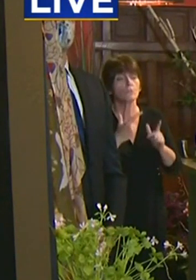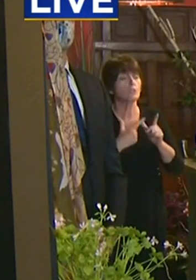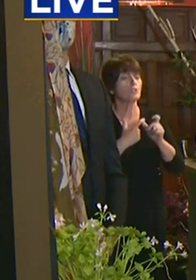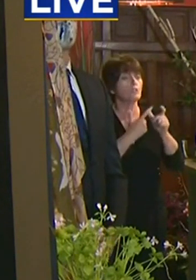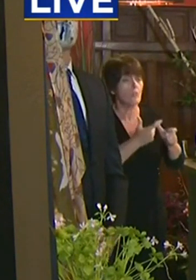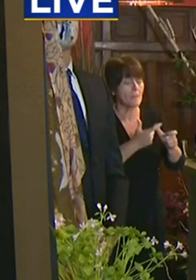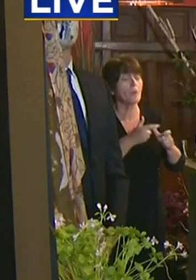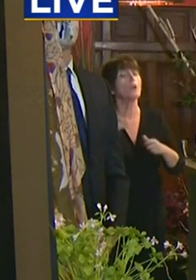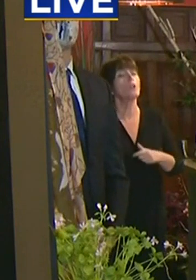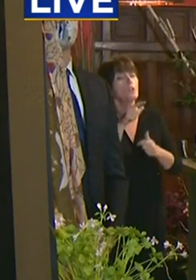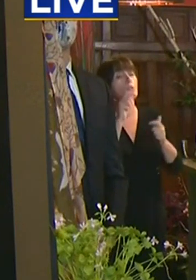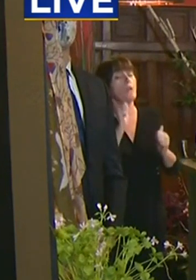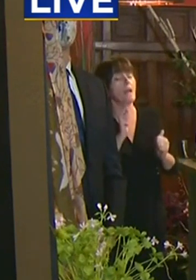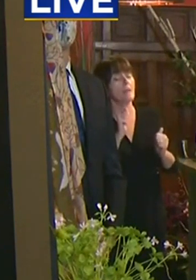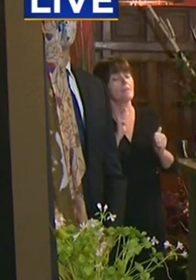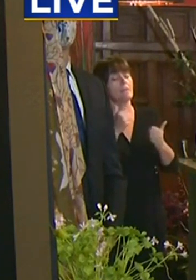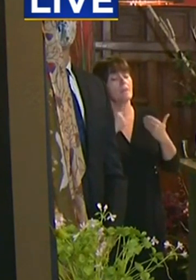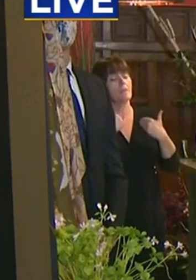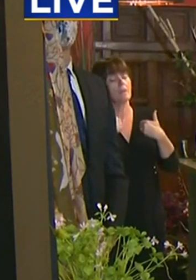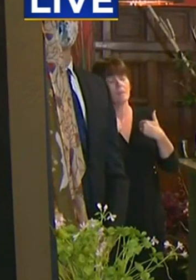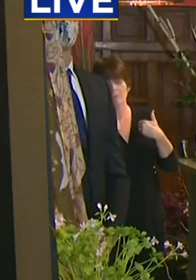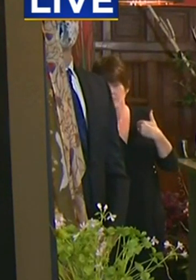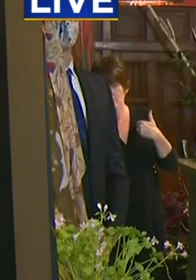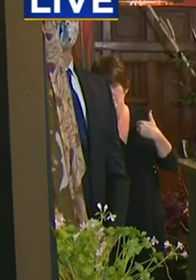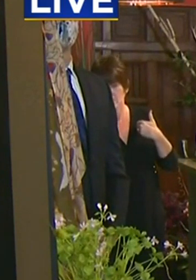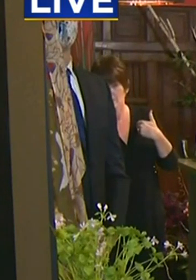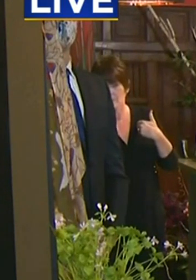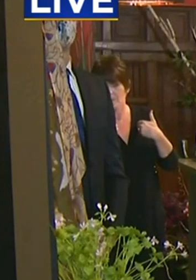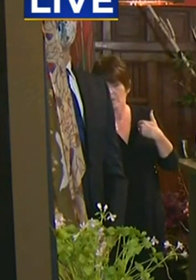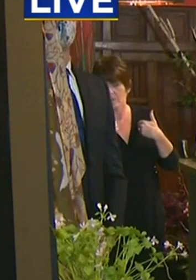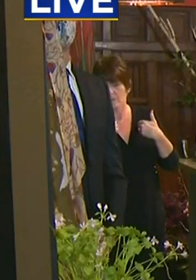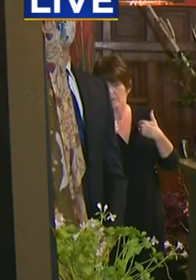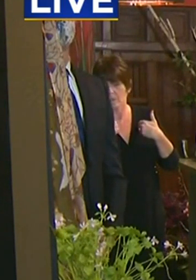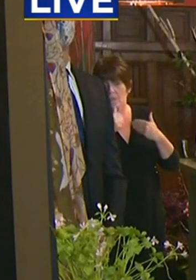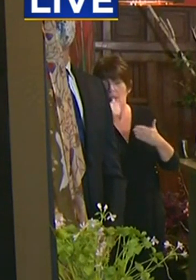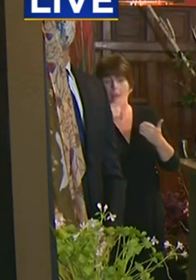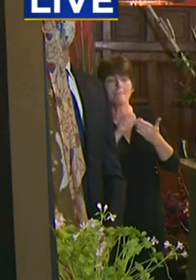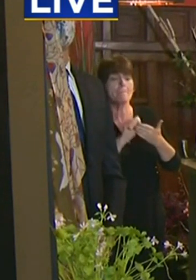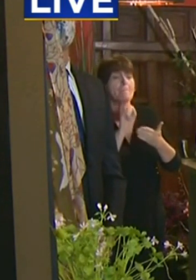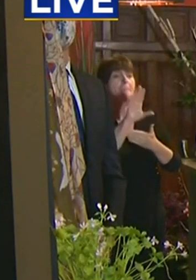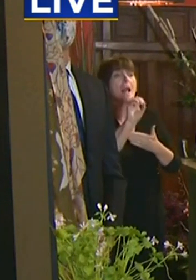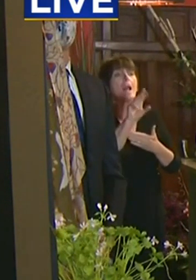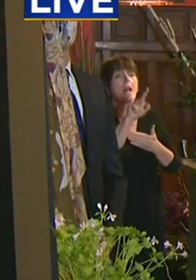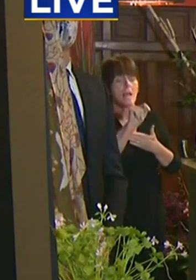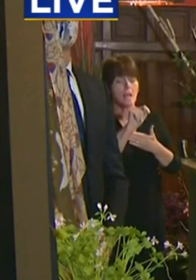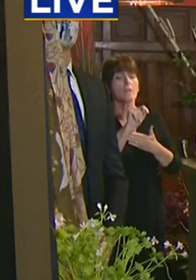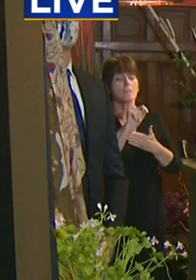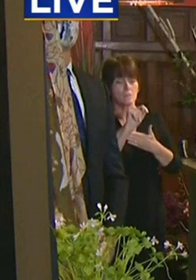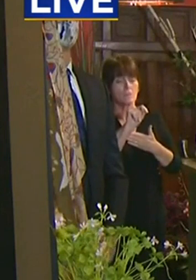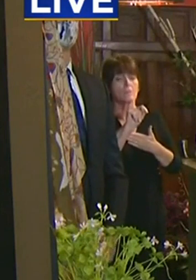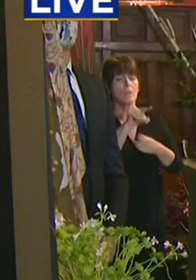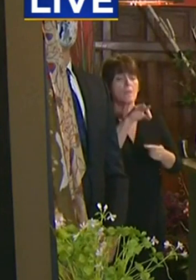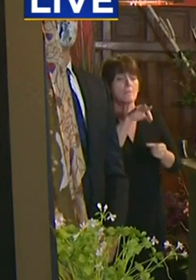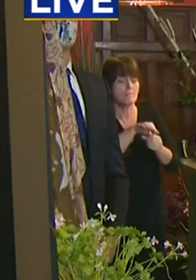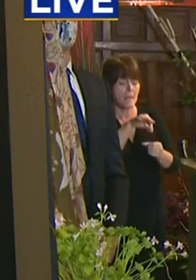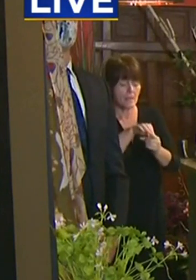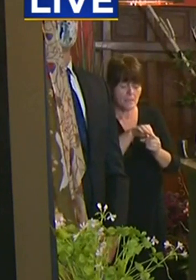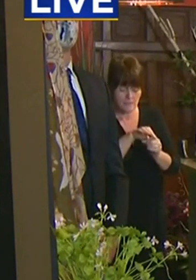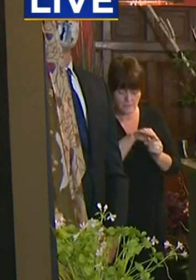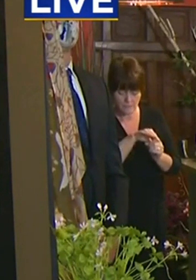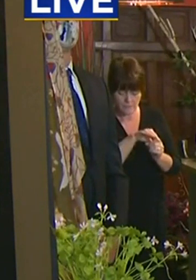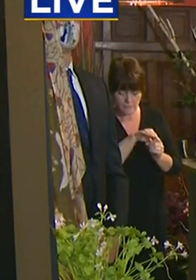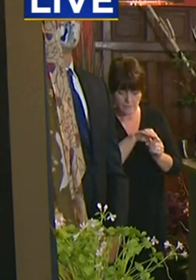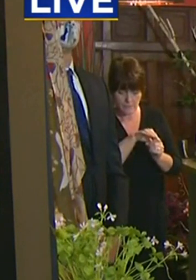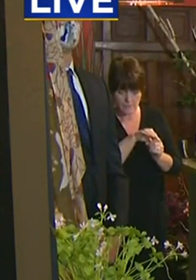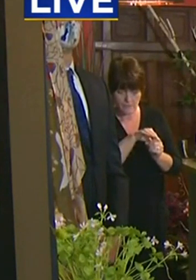Return postage is prepaid on those vote by mail ballot. So it's great for public health. It's